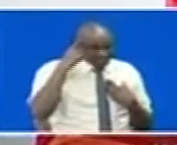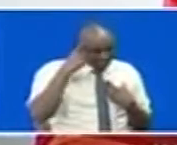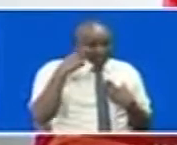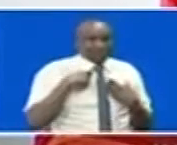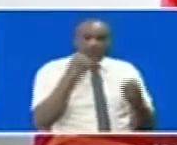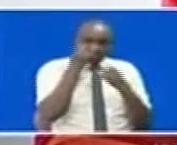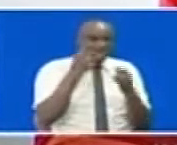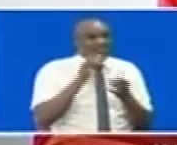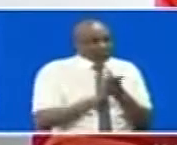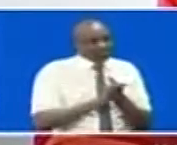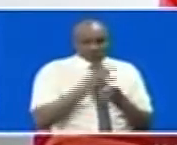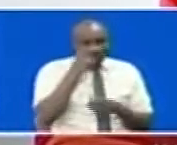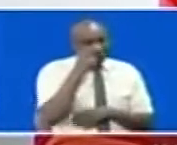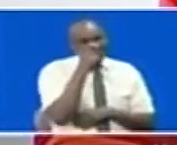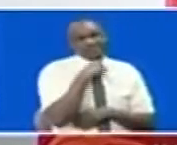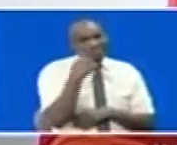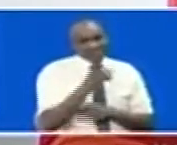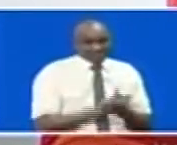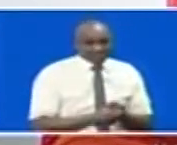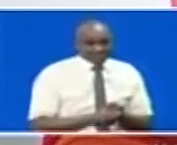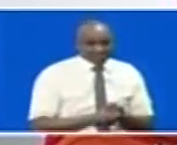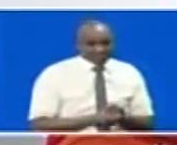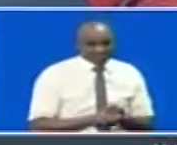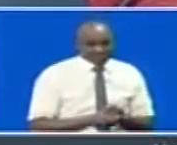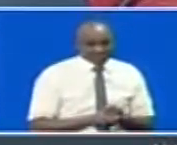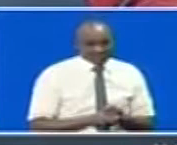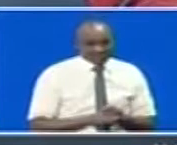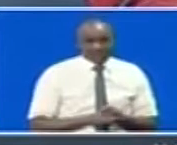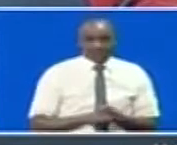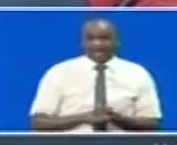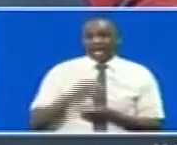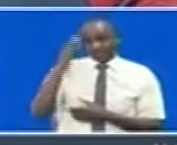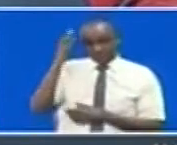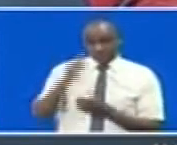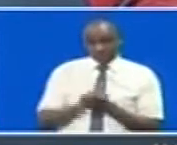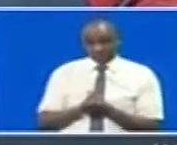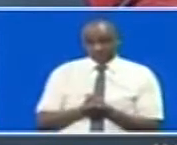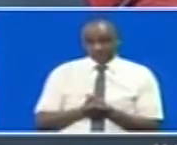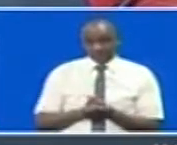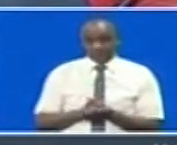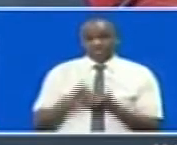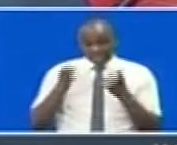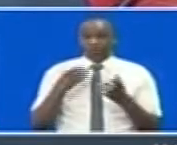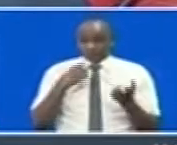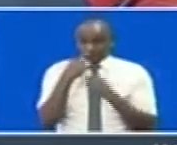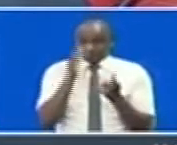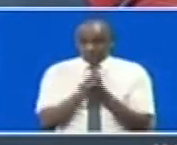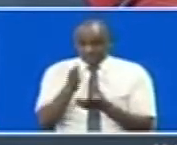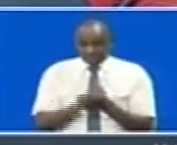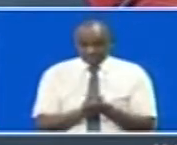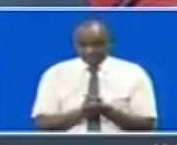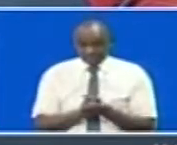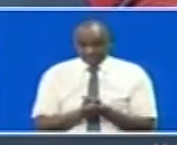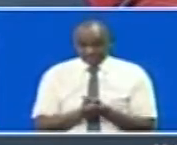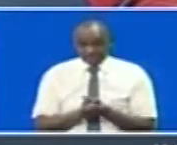for a ride, and I'm not going to be part of this. Okay, interesting. I don't know if we have the chair, but let's see if we can put him to task over